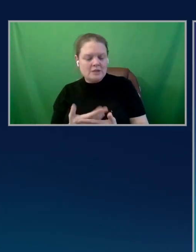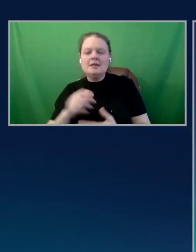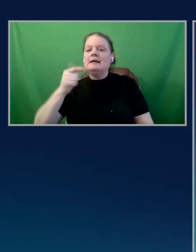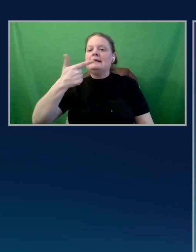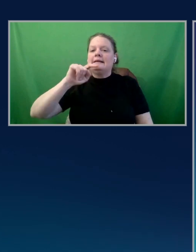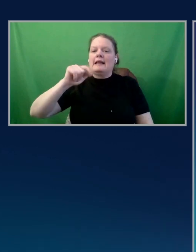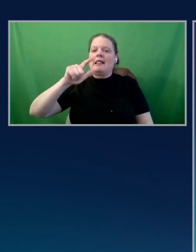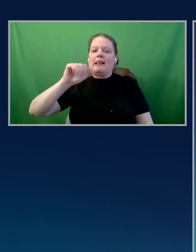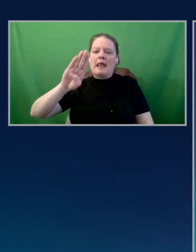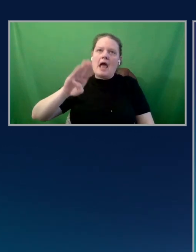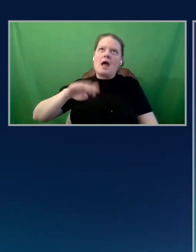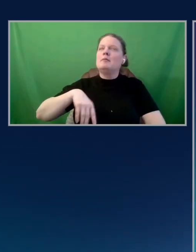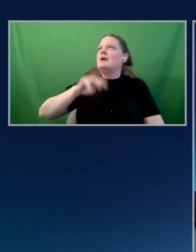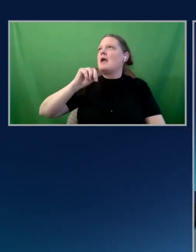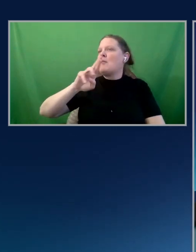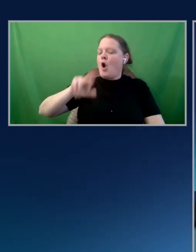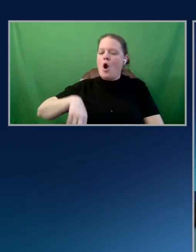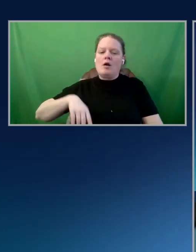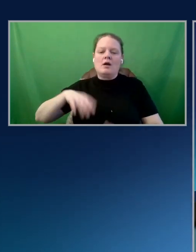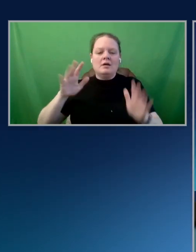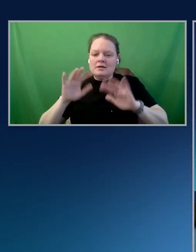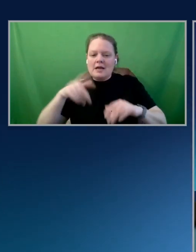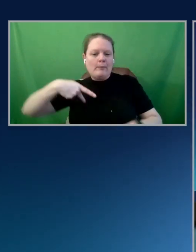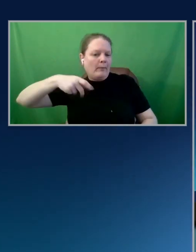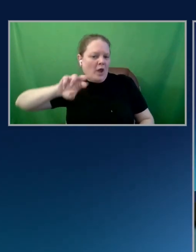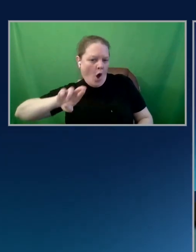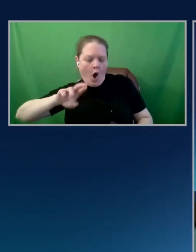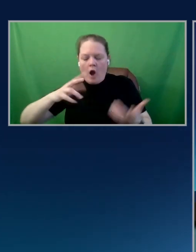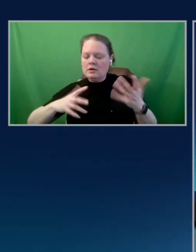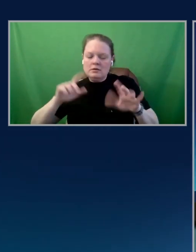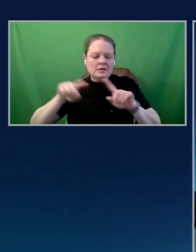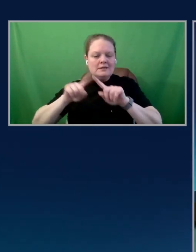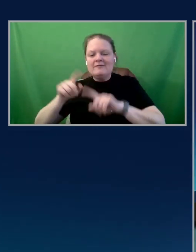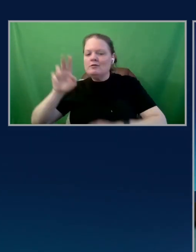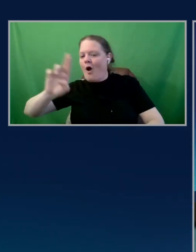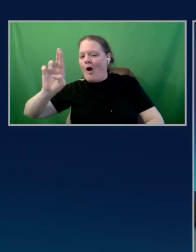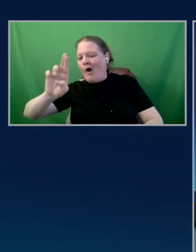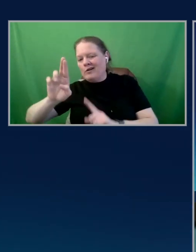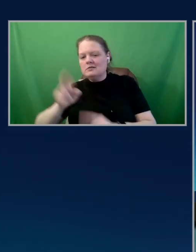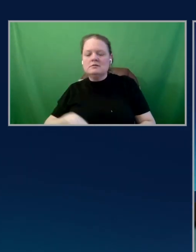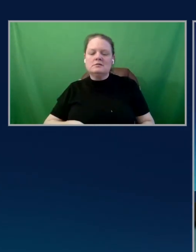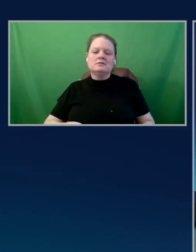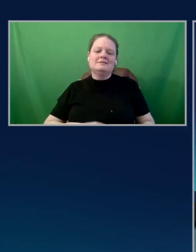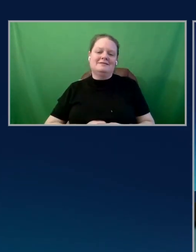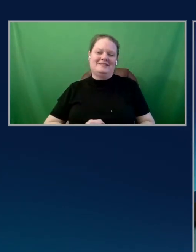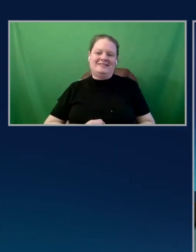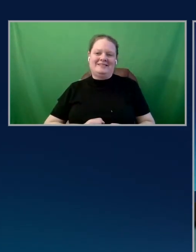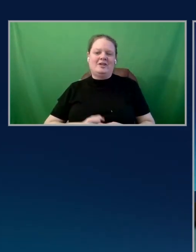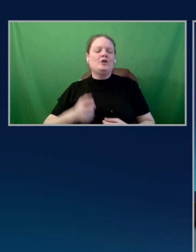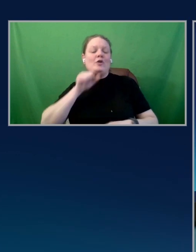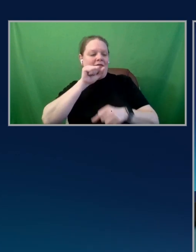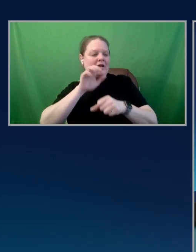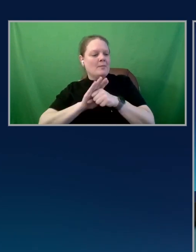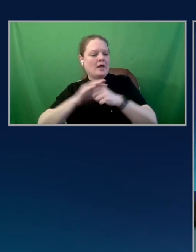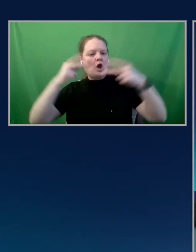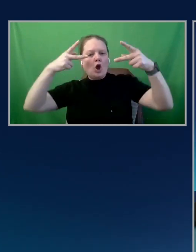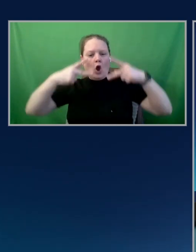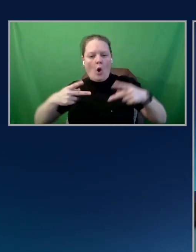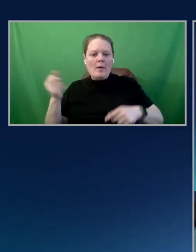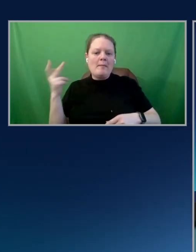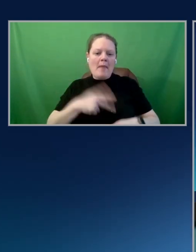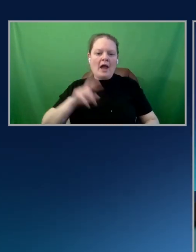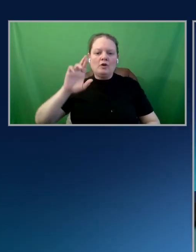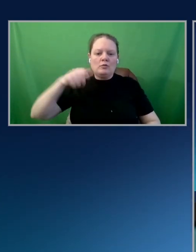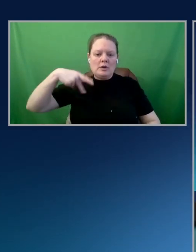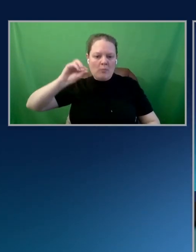and Yes. GitHub, it's PR. It's There's all all these different, kinds of all these different Rs. But it is you've committed code back to the repo to get